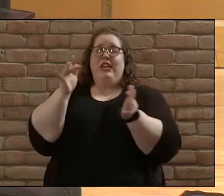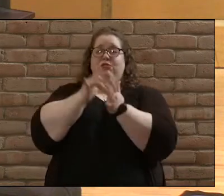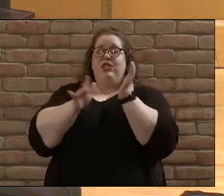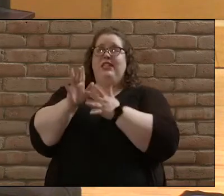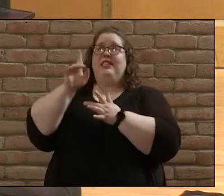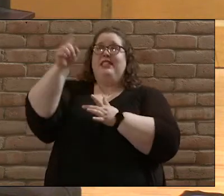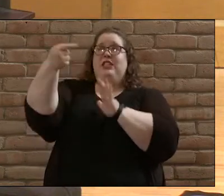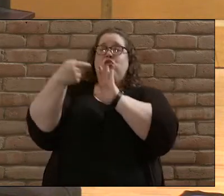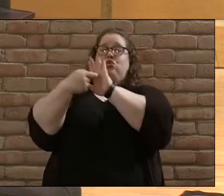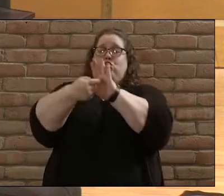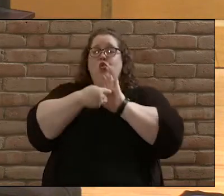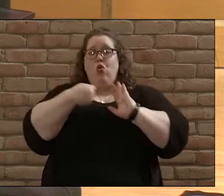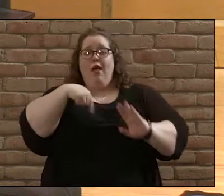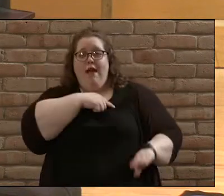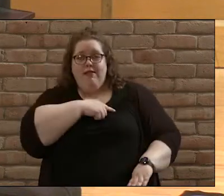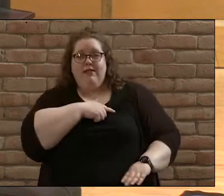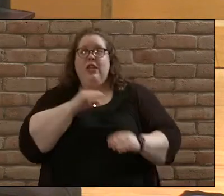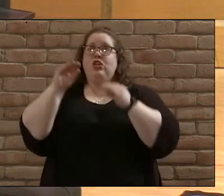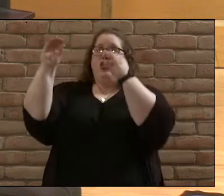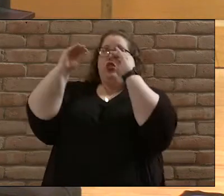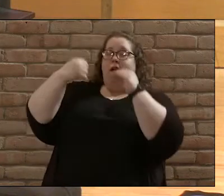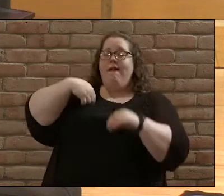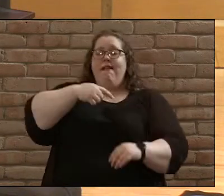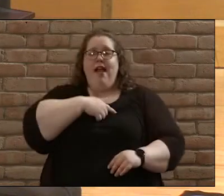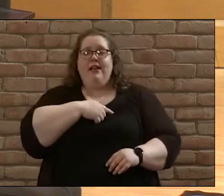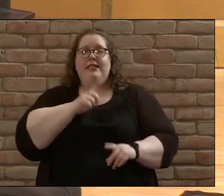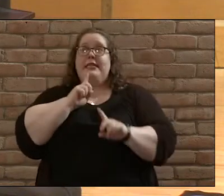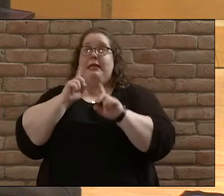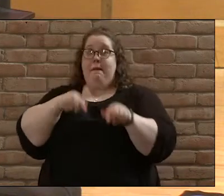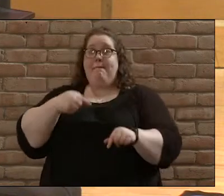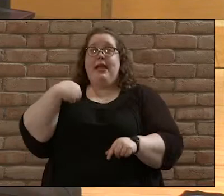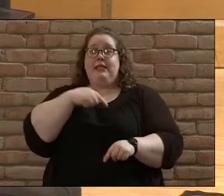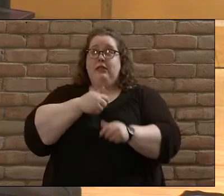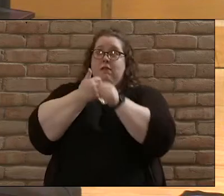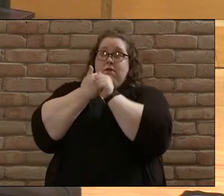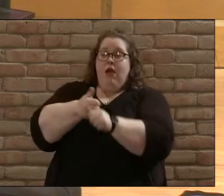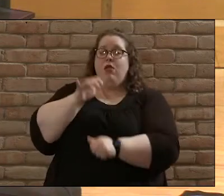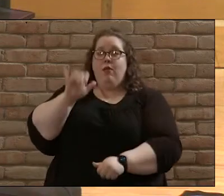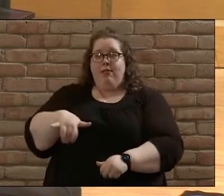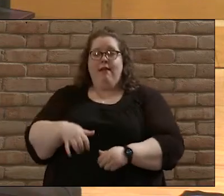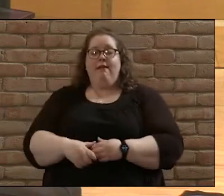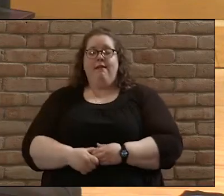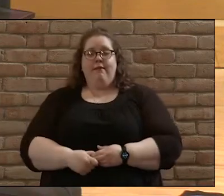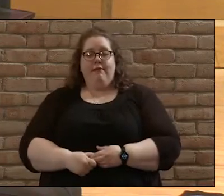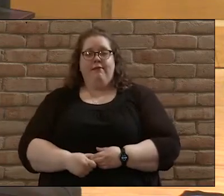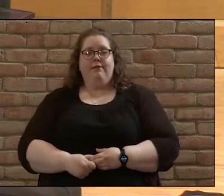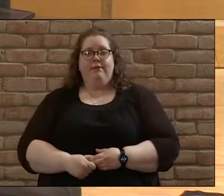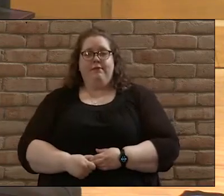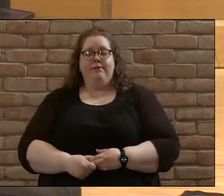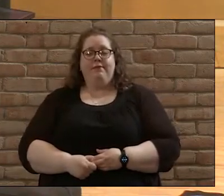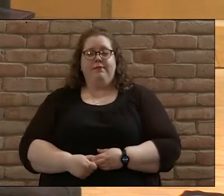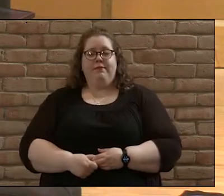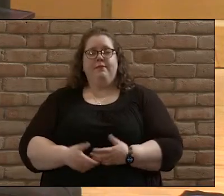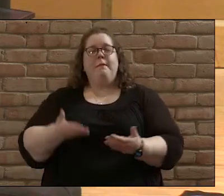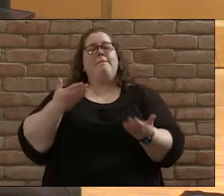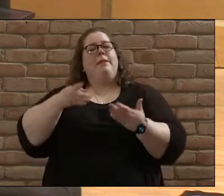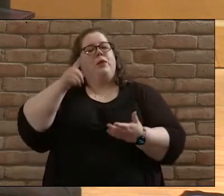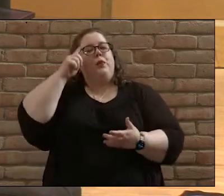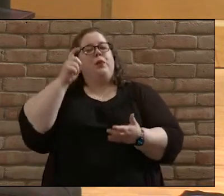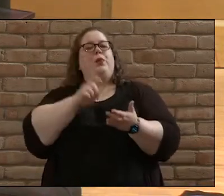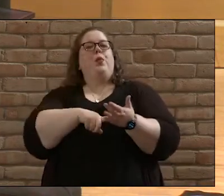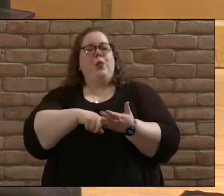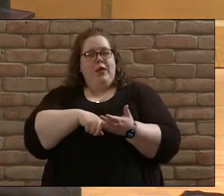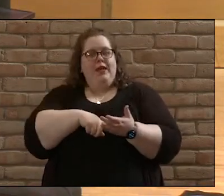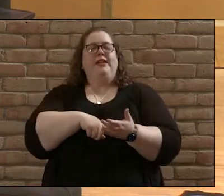taught us and commands us to live by as well. And you might notice that it is found in